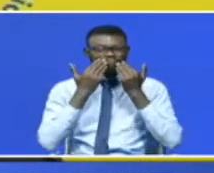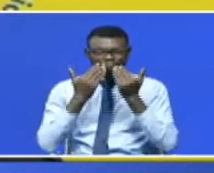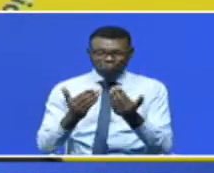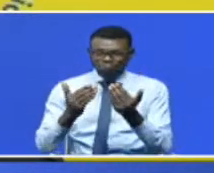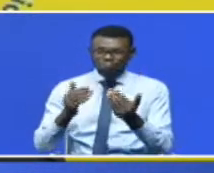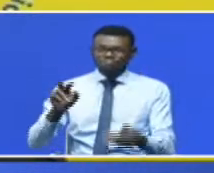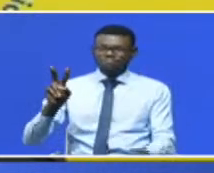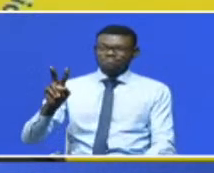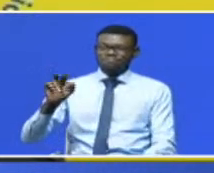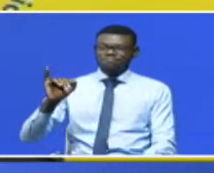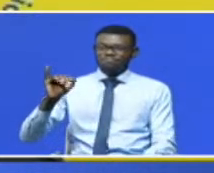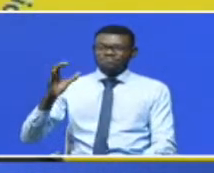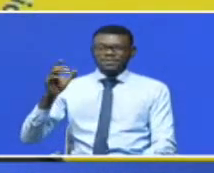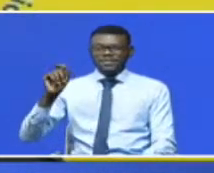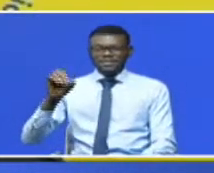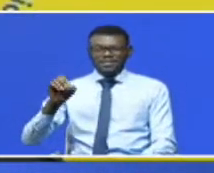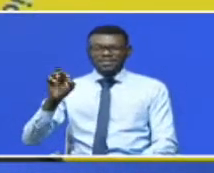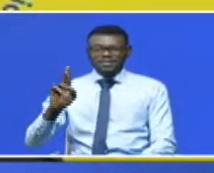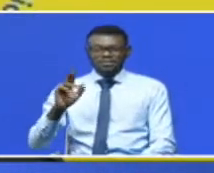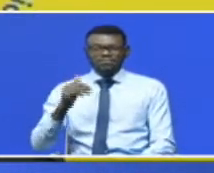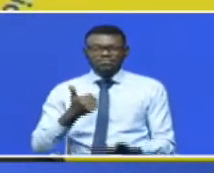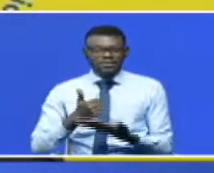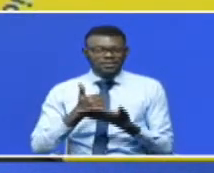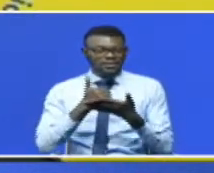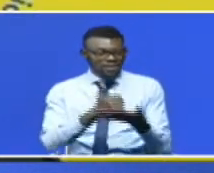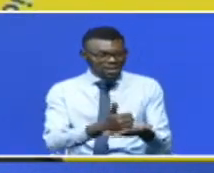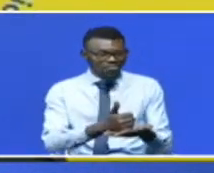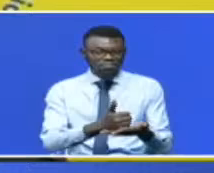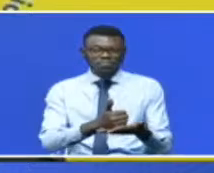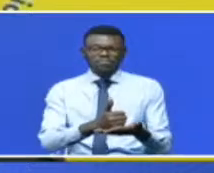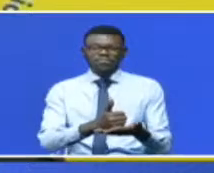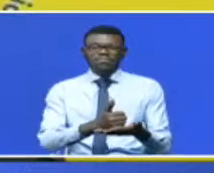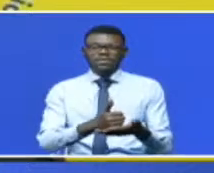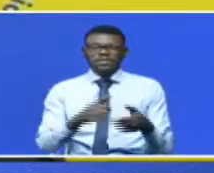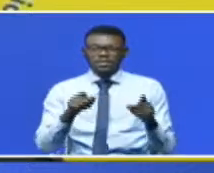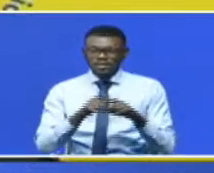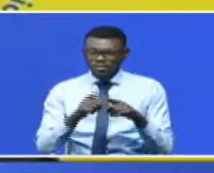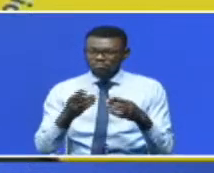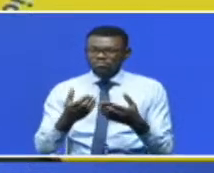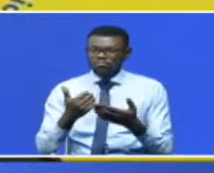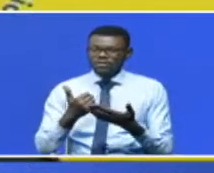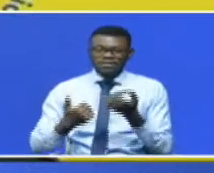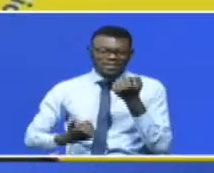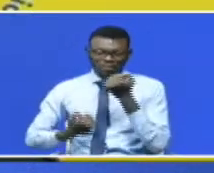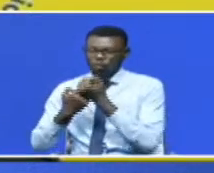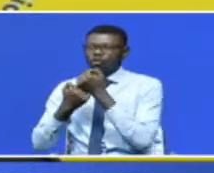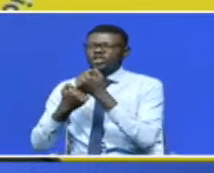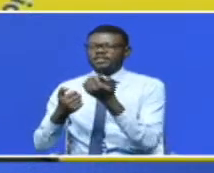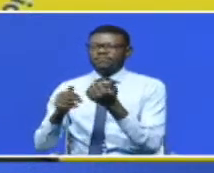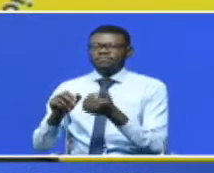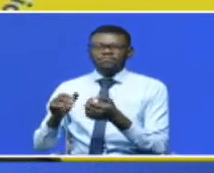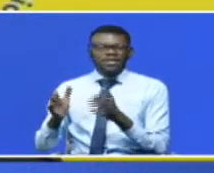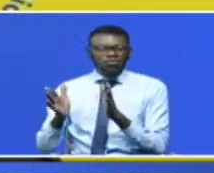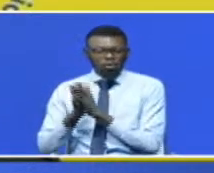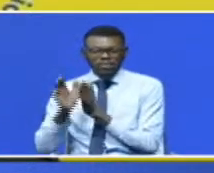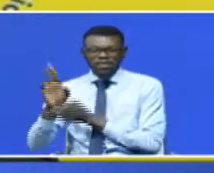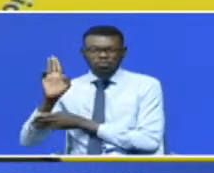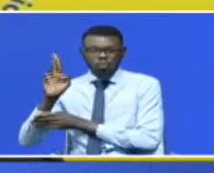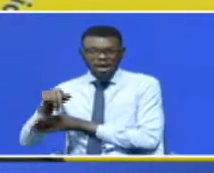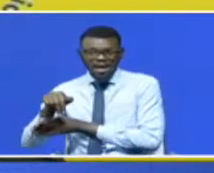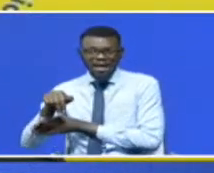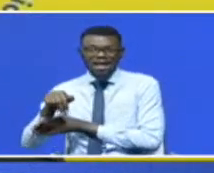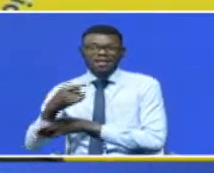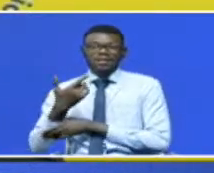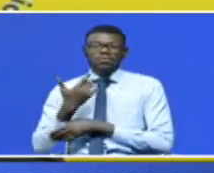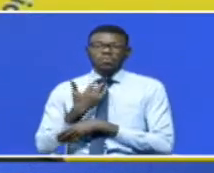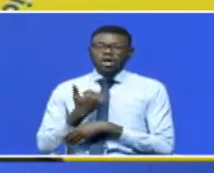really quickly reacting on this prevention and response to the COVID-19, where UN Habitat and the foundation has teamed up to